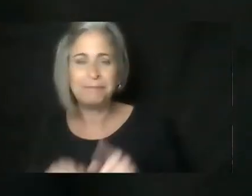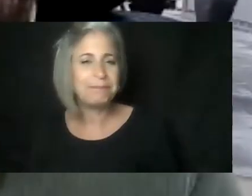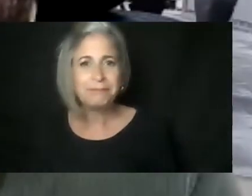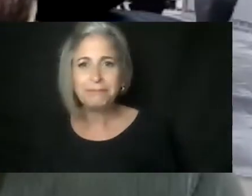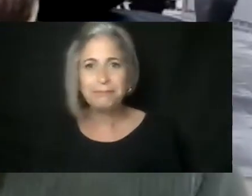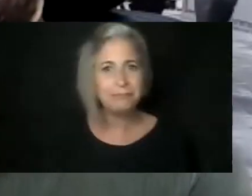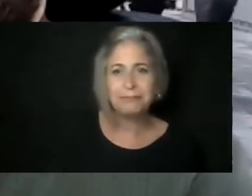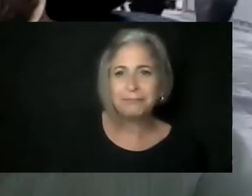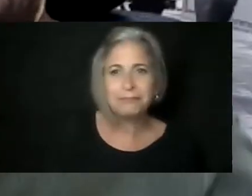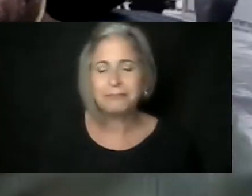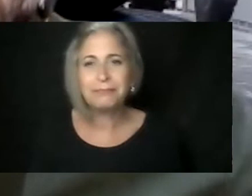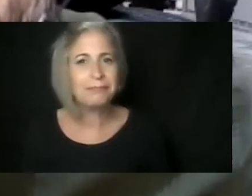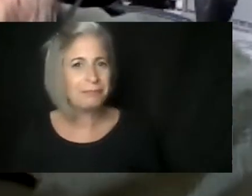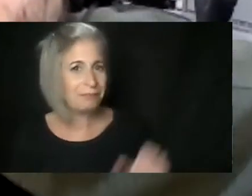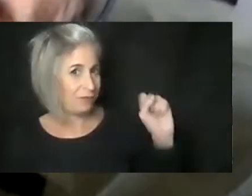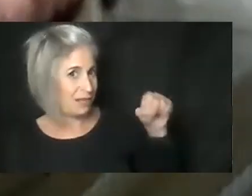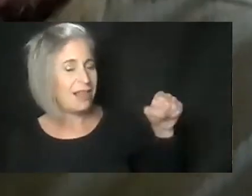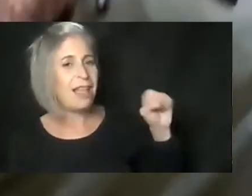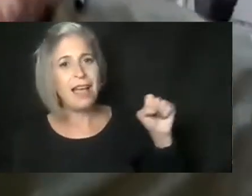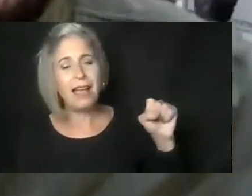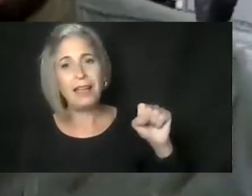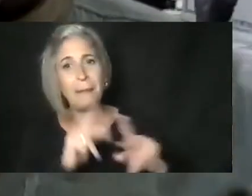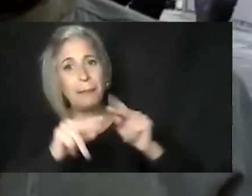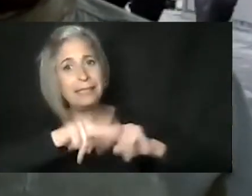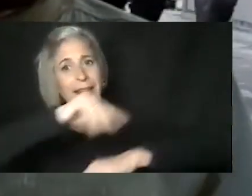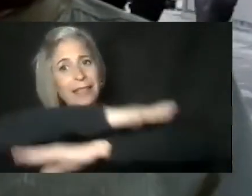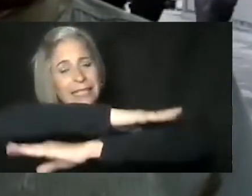agree. Exactly. And as we get folks seats at the table,